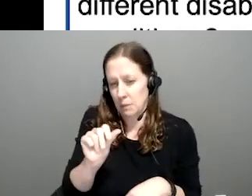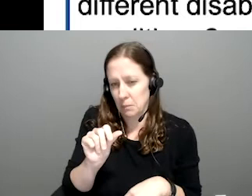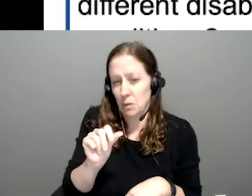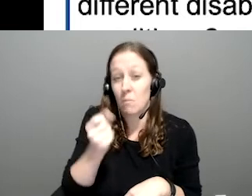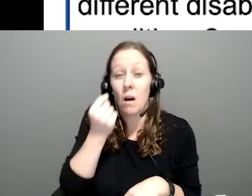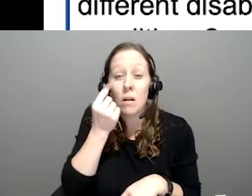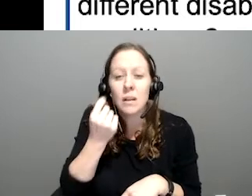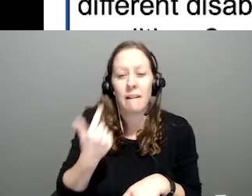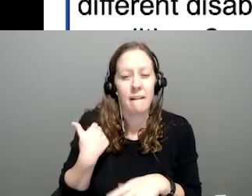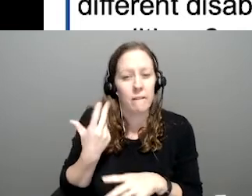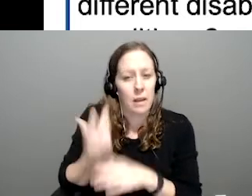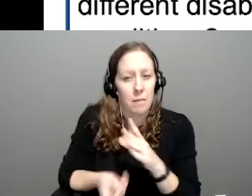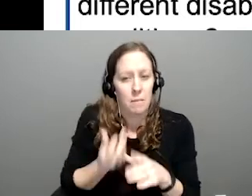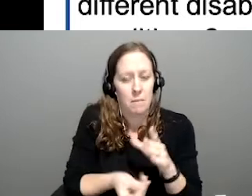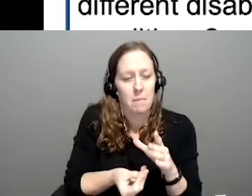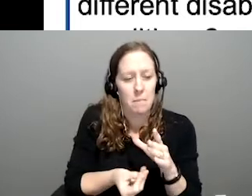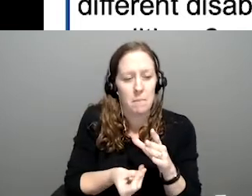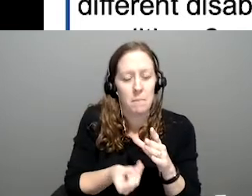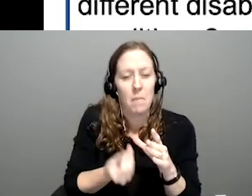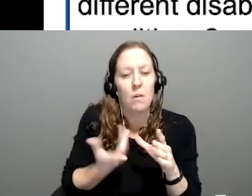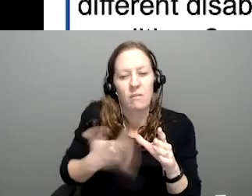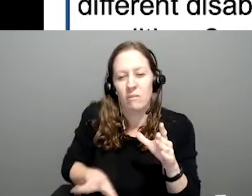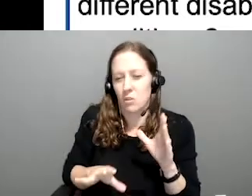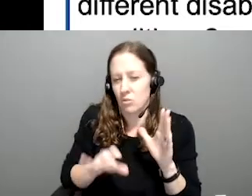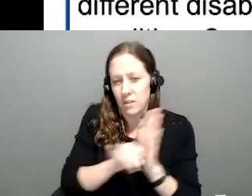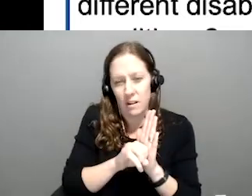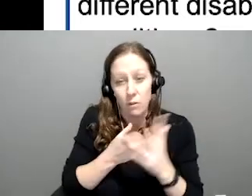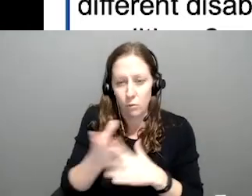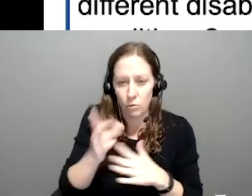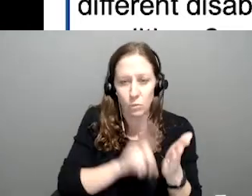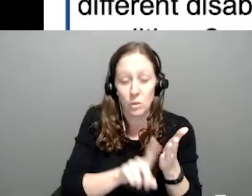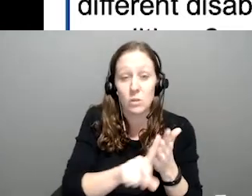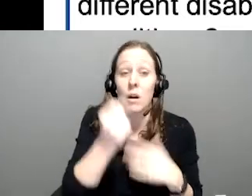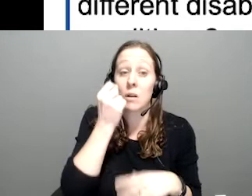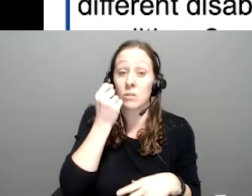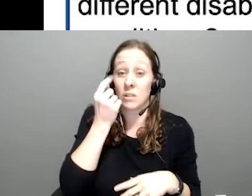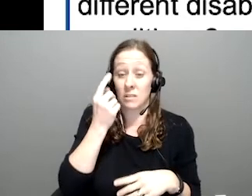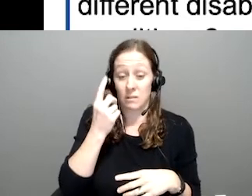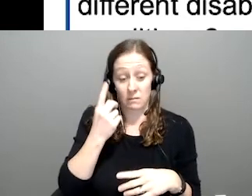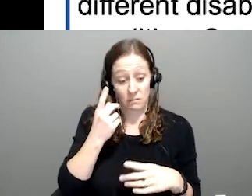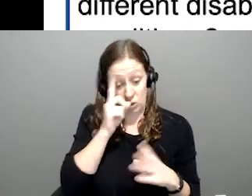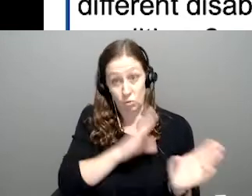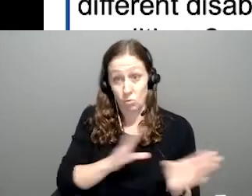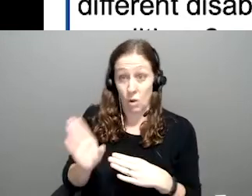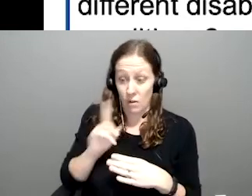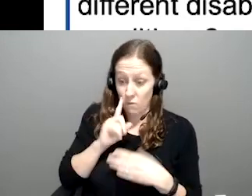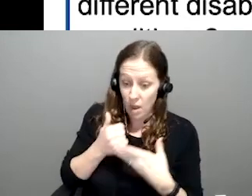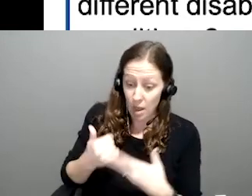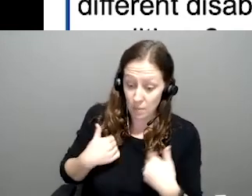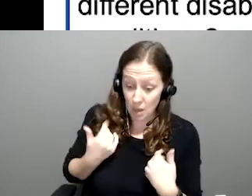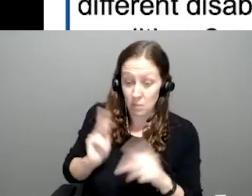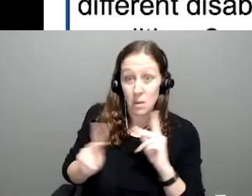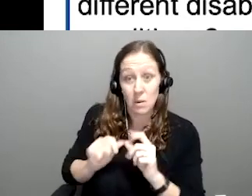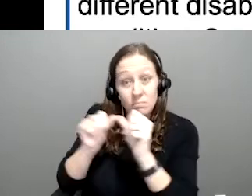to note that we've highlighted in the research. First, we really know very little about the strategies that support young people in sustaining employment and